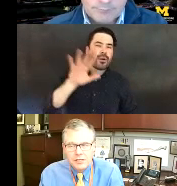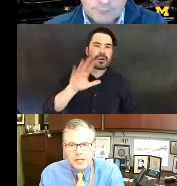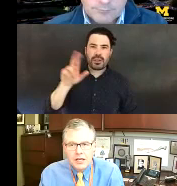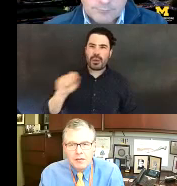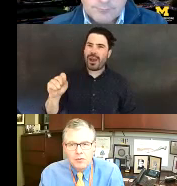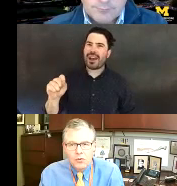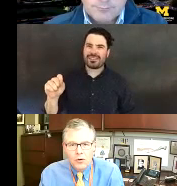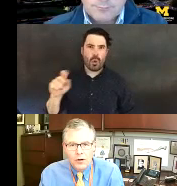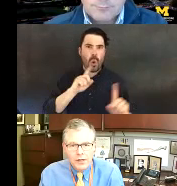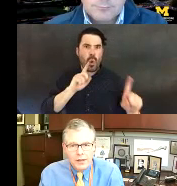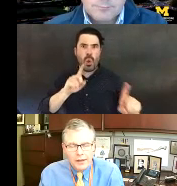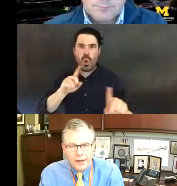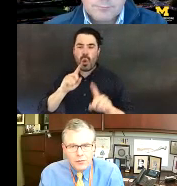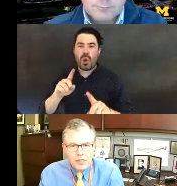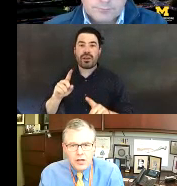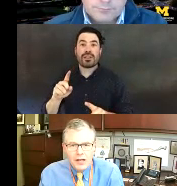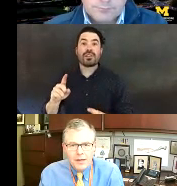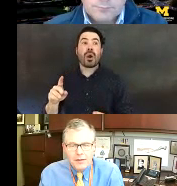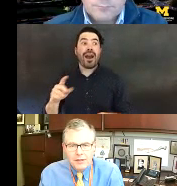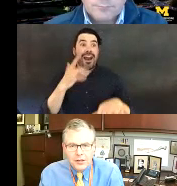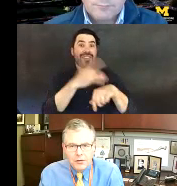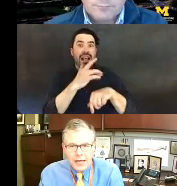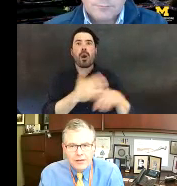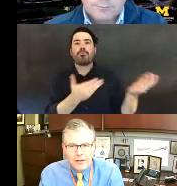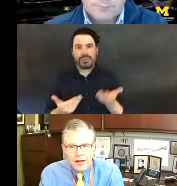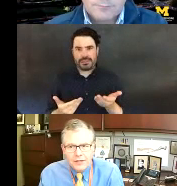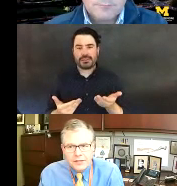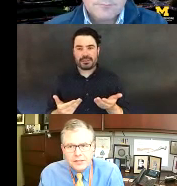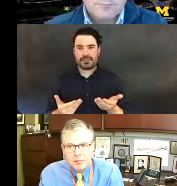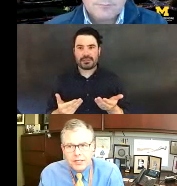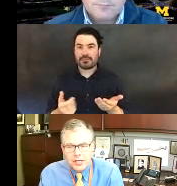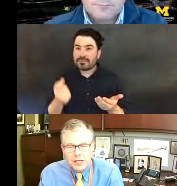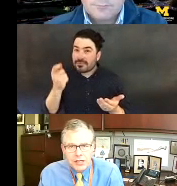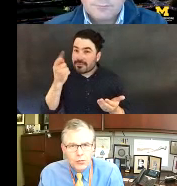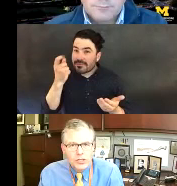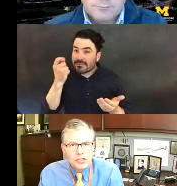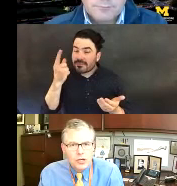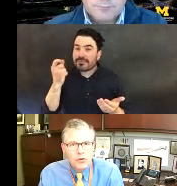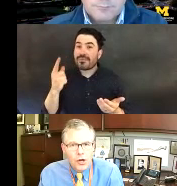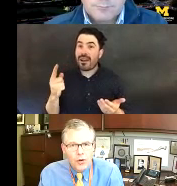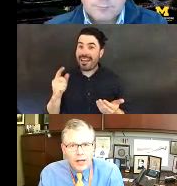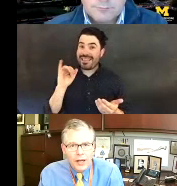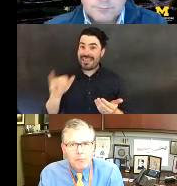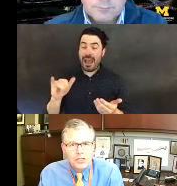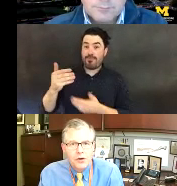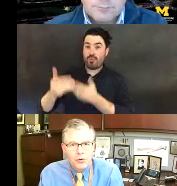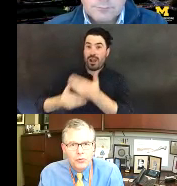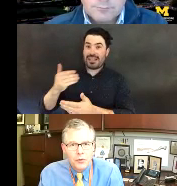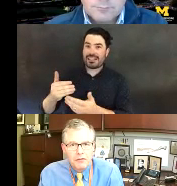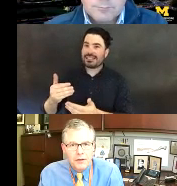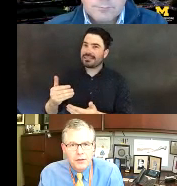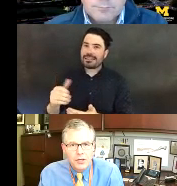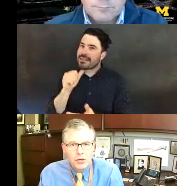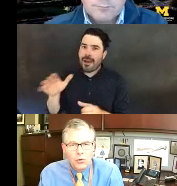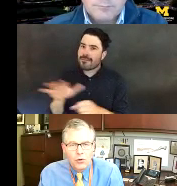basis and when we talk about lack of confidence in the supply chain, we just don't know how much of our order will